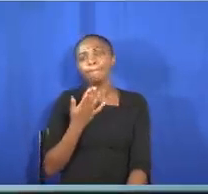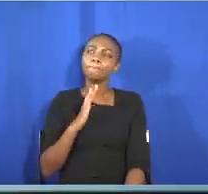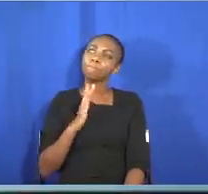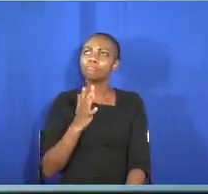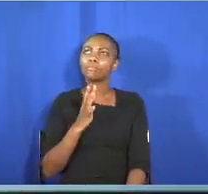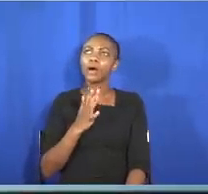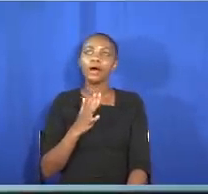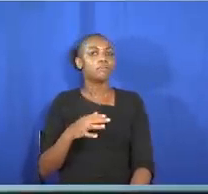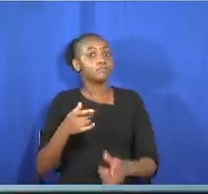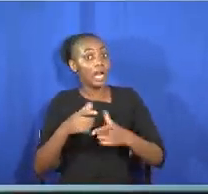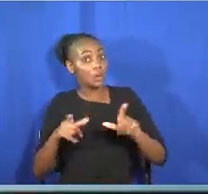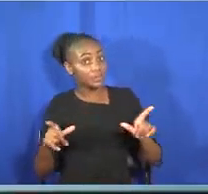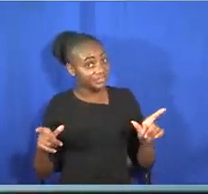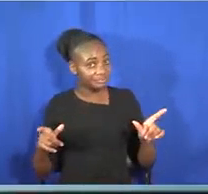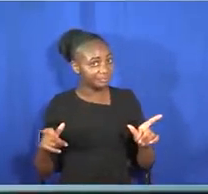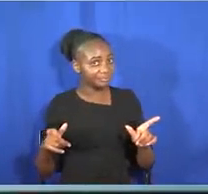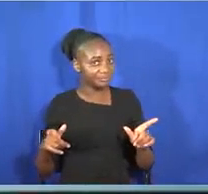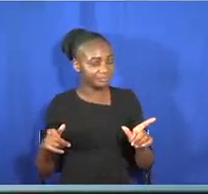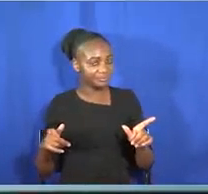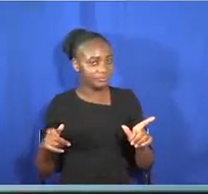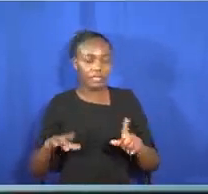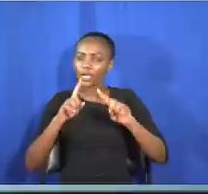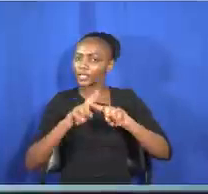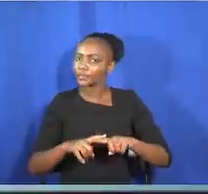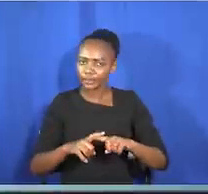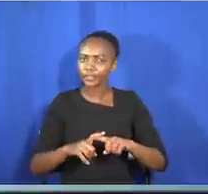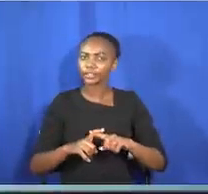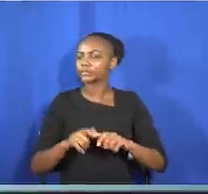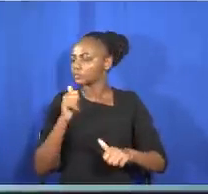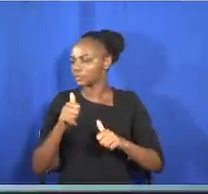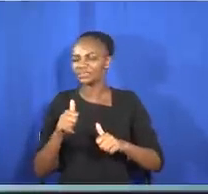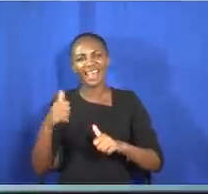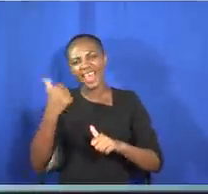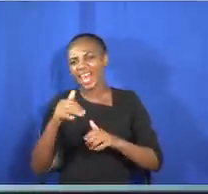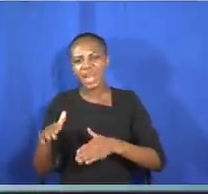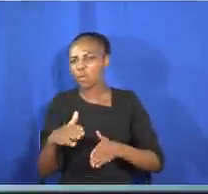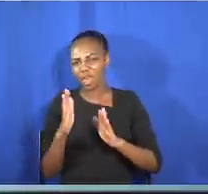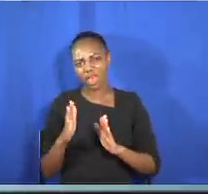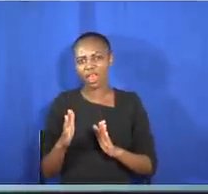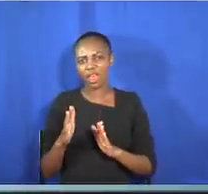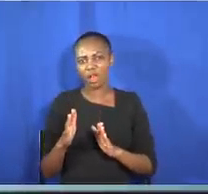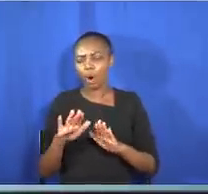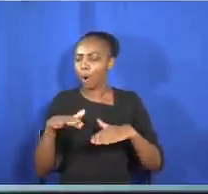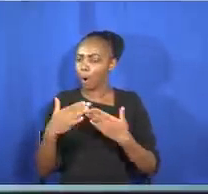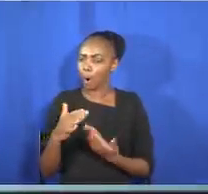who are maybe language based. So depending on the